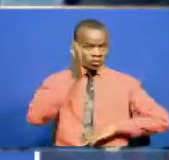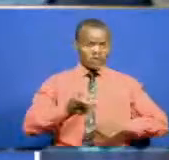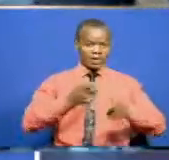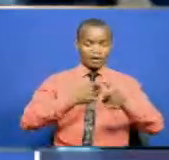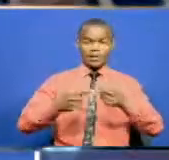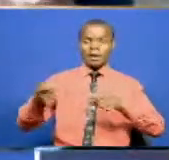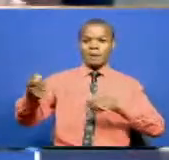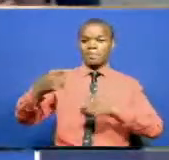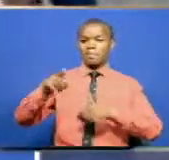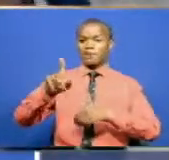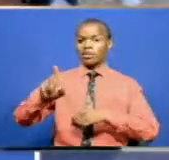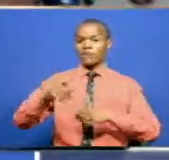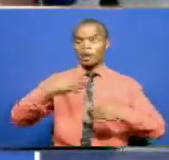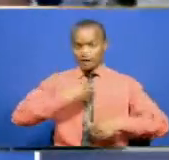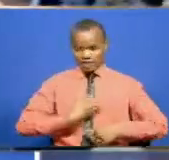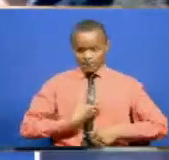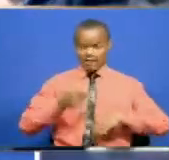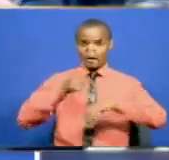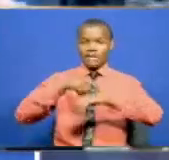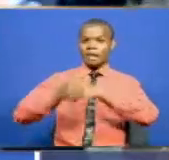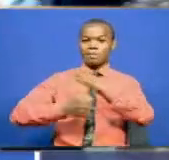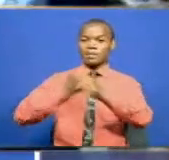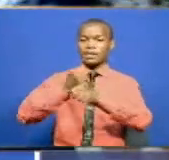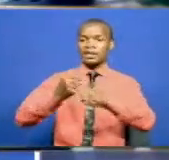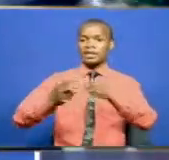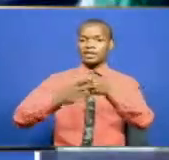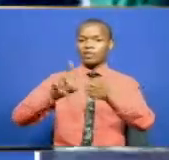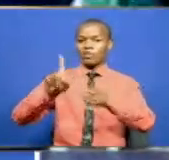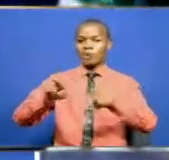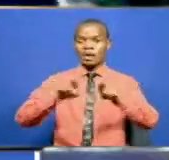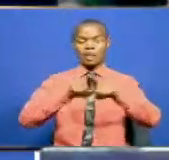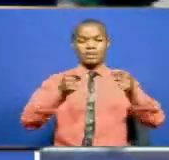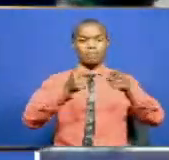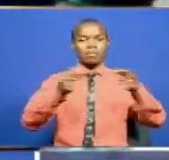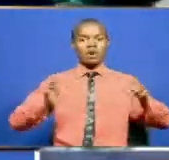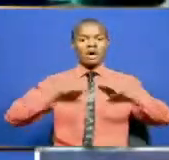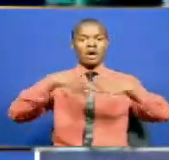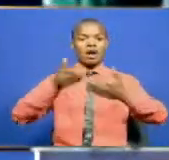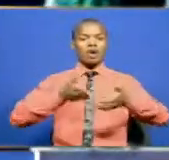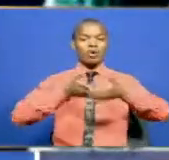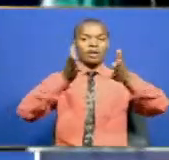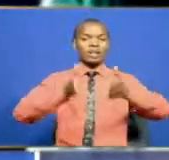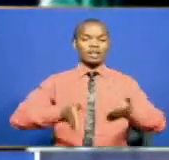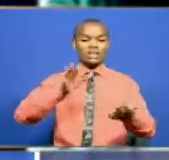attaining the age of 70 years, is also opposed to the number of executive appointees in the